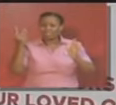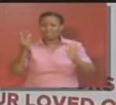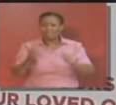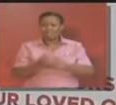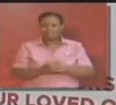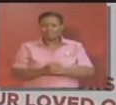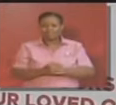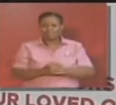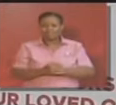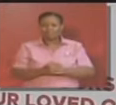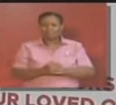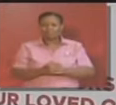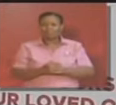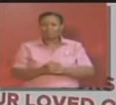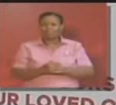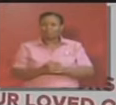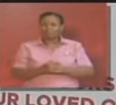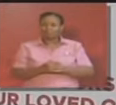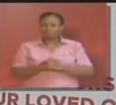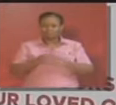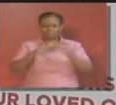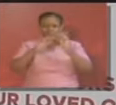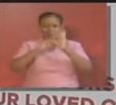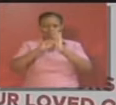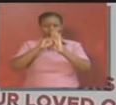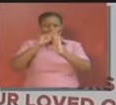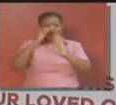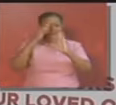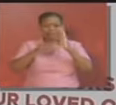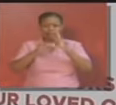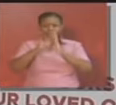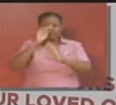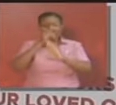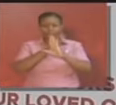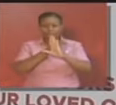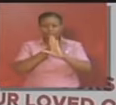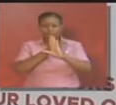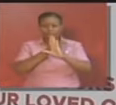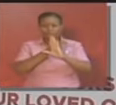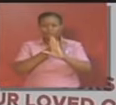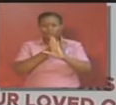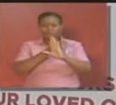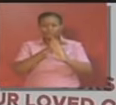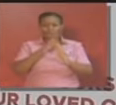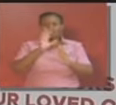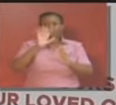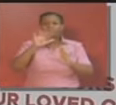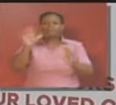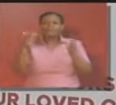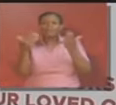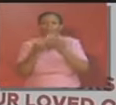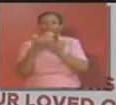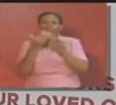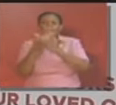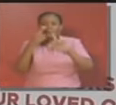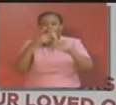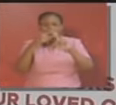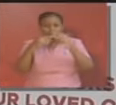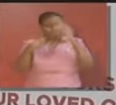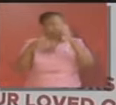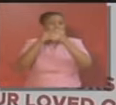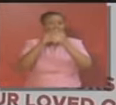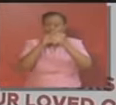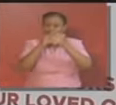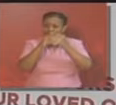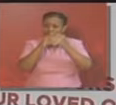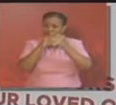we have actually had 55 new cases when we add each day's tally for new cases coming to County Caroni. And of those, we